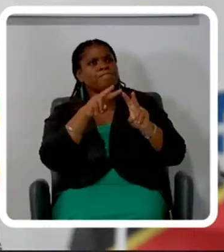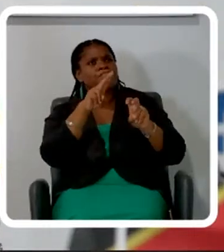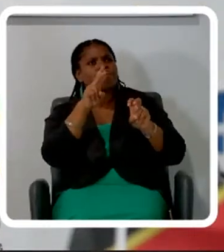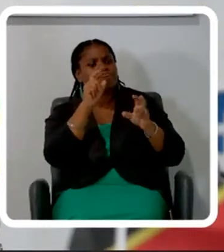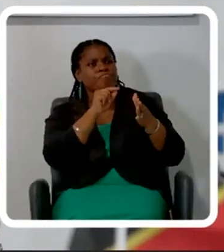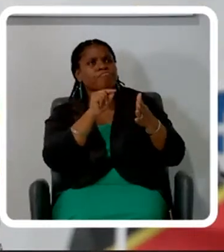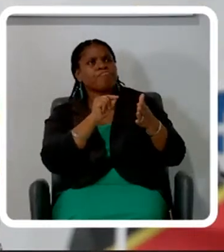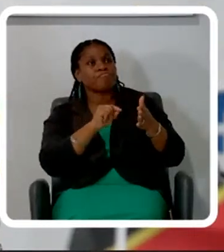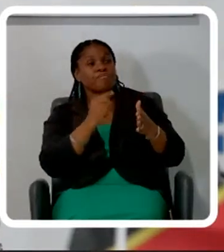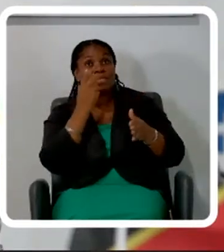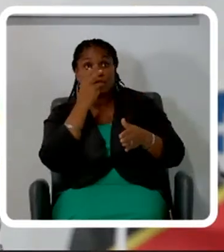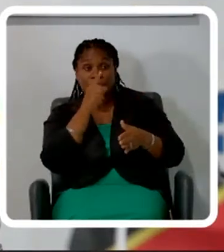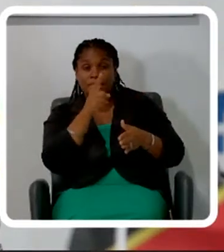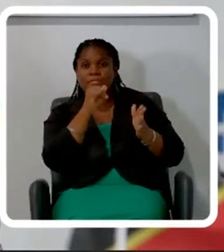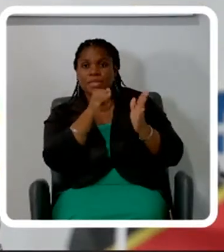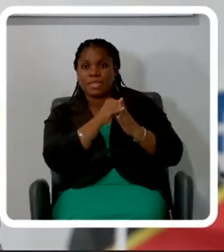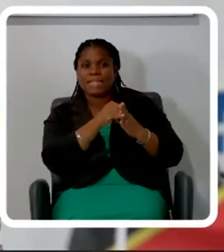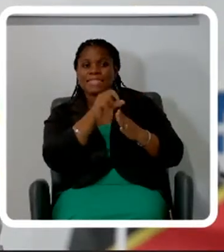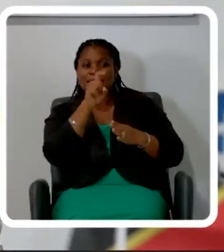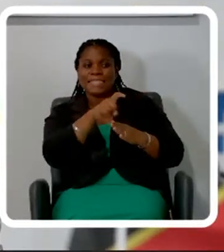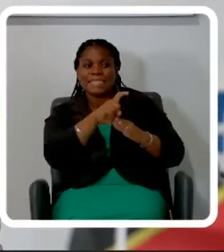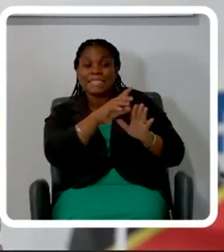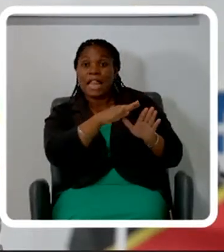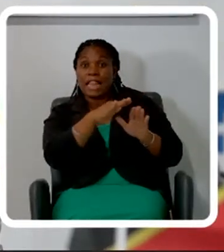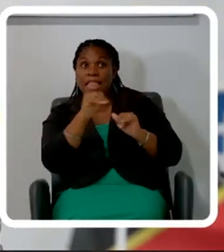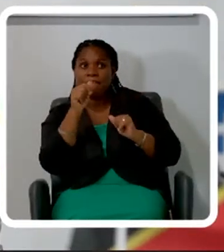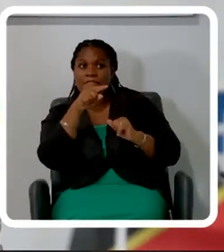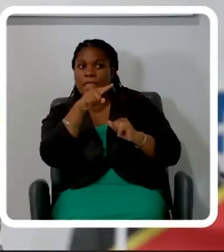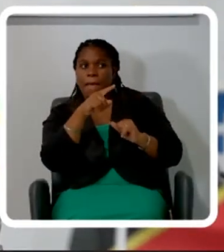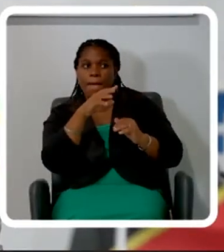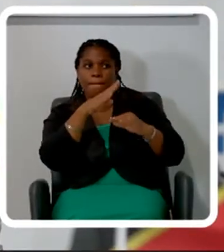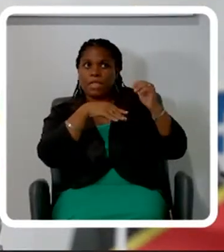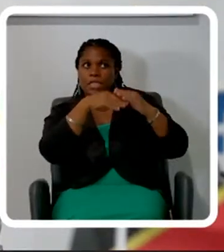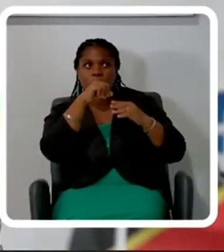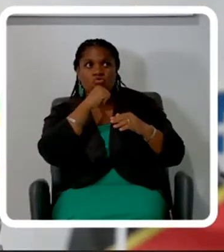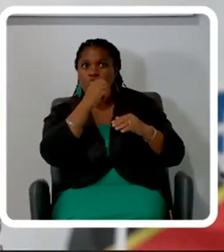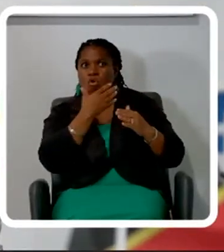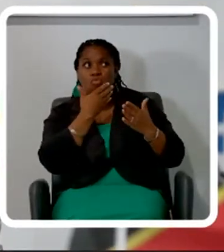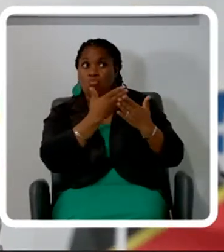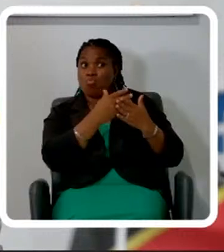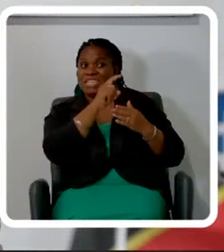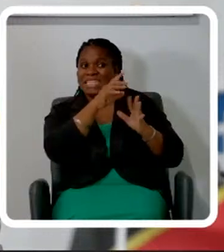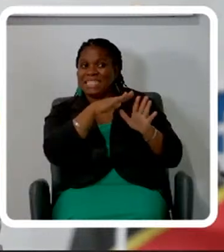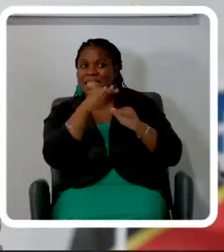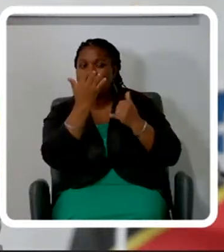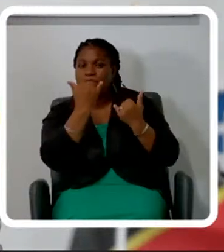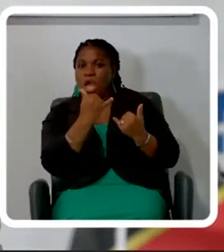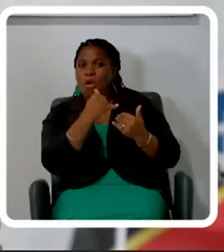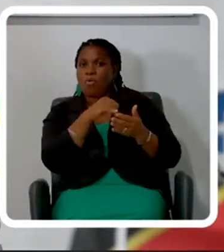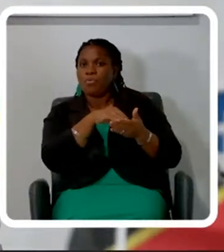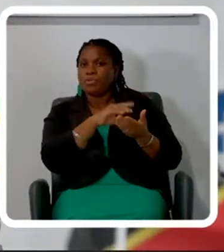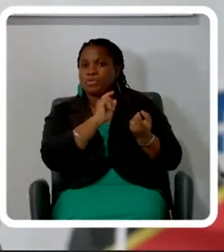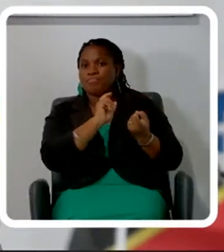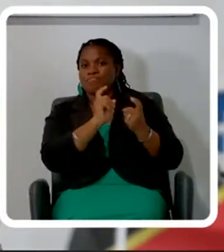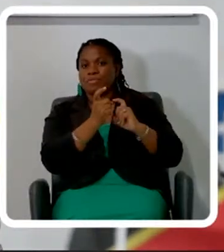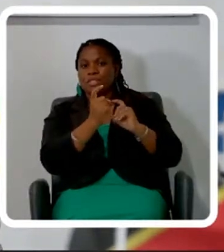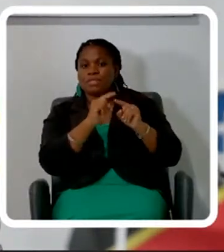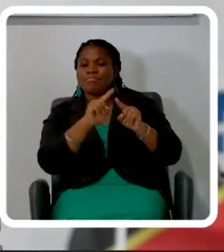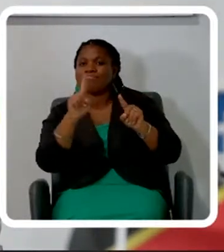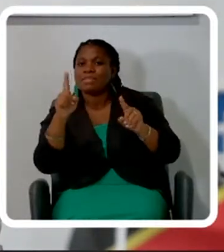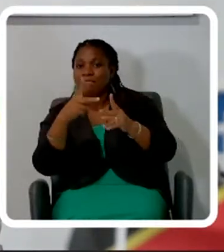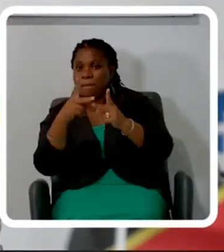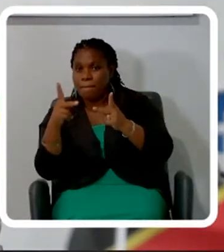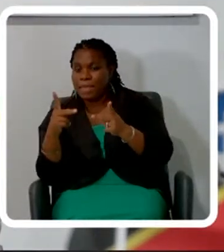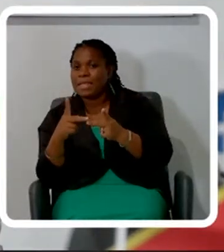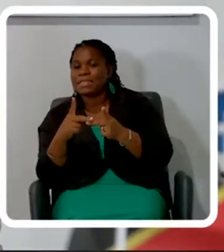I asked that they move out of that building and they go into the complex, the training complex. And so we are going to procure a place